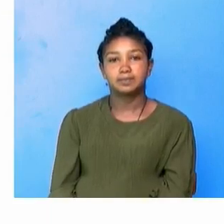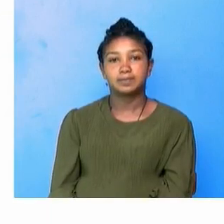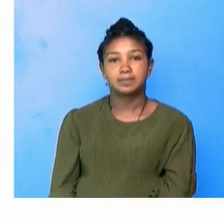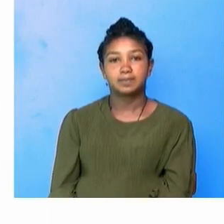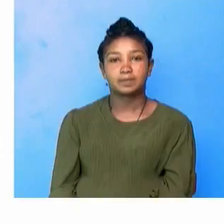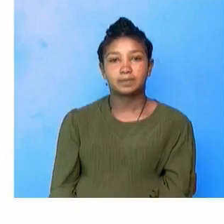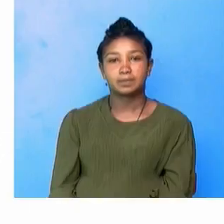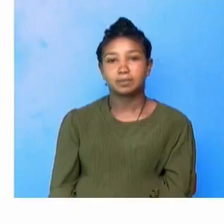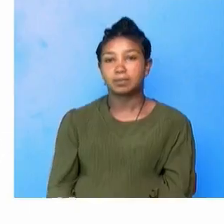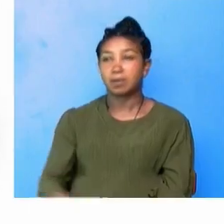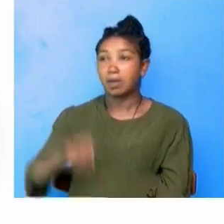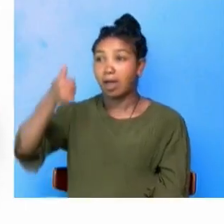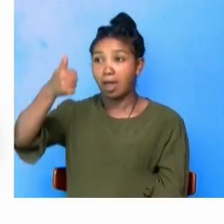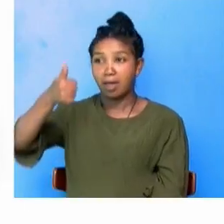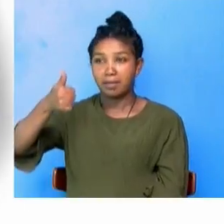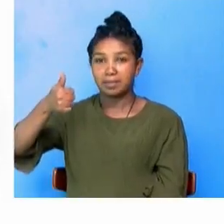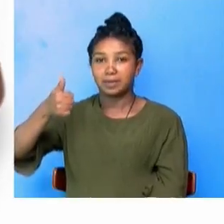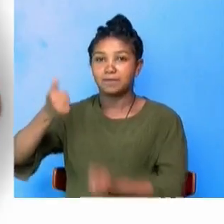Finish.